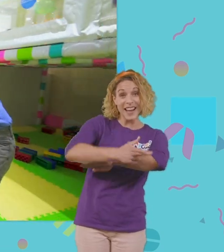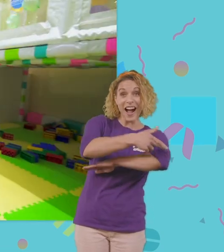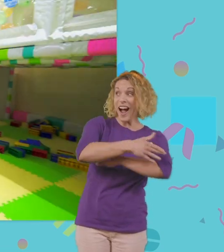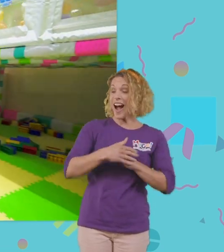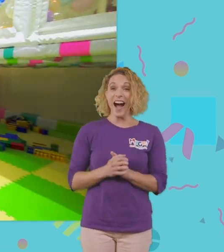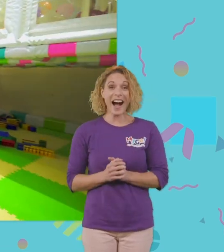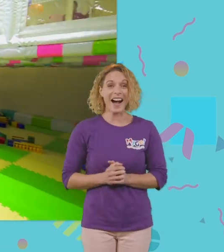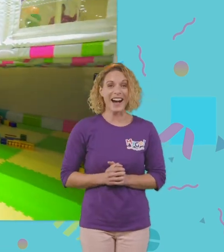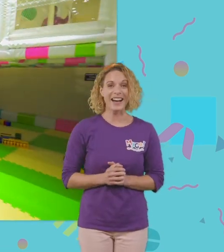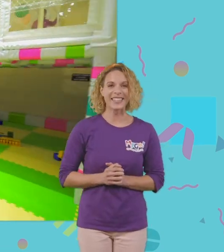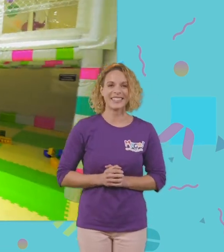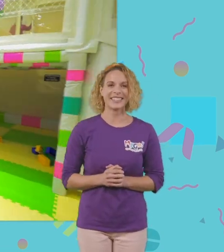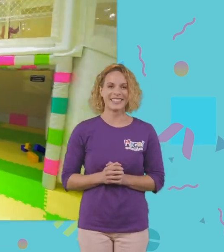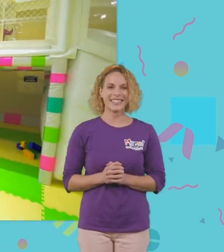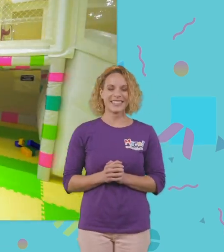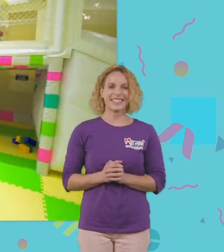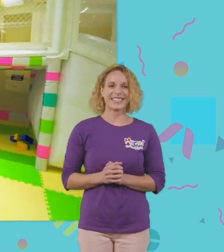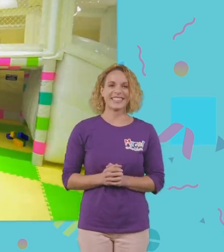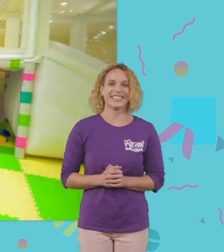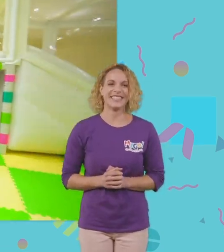and a blue dolphin.